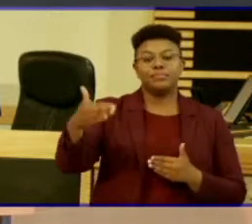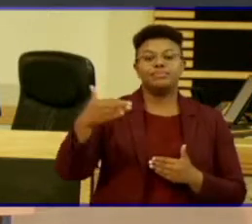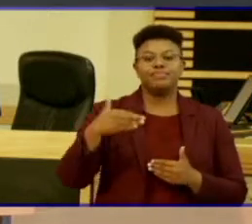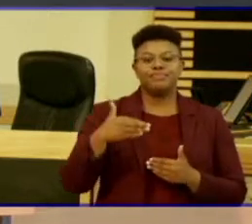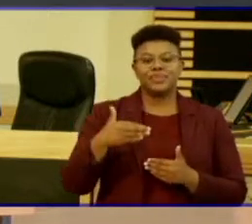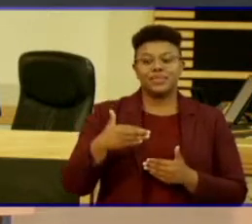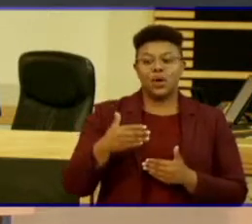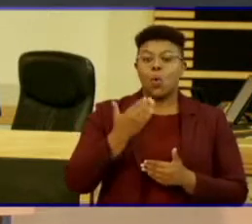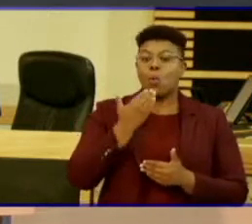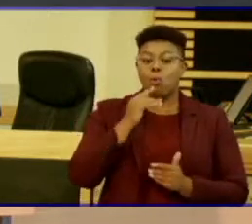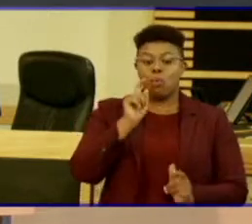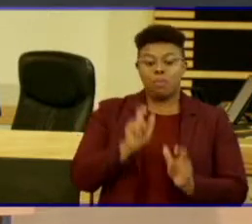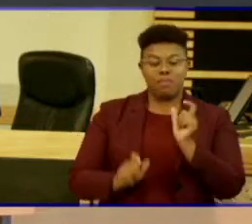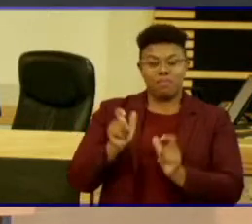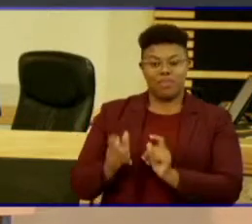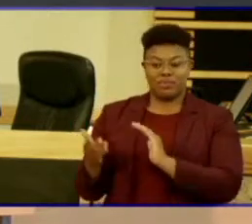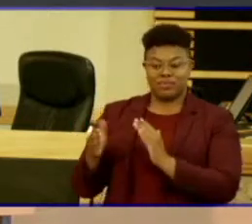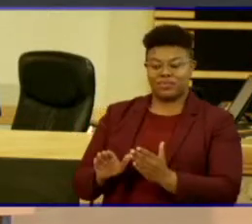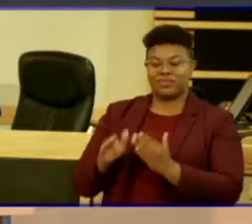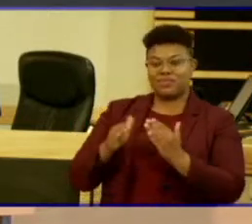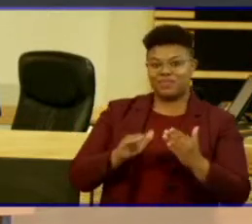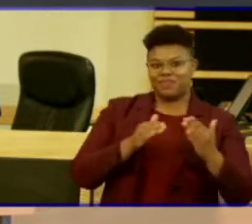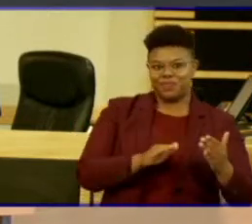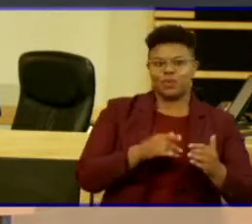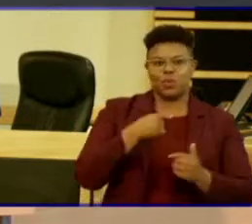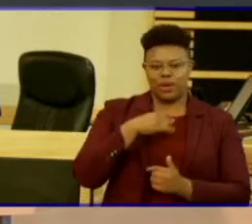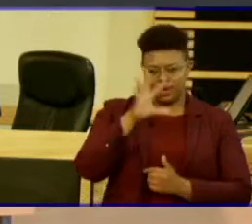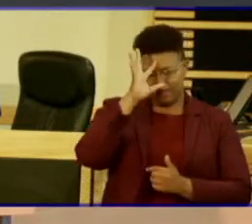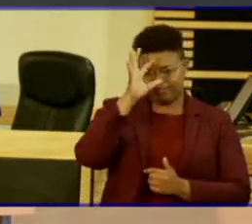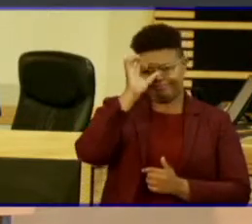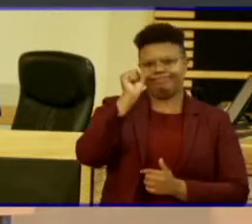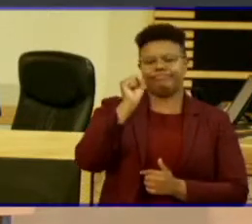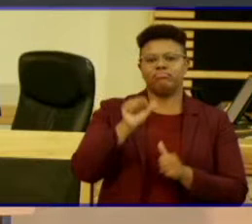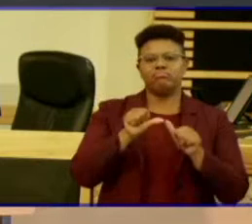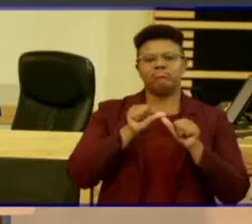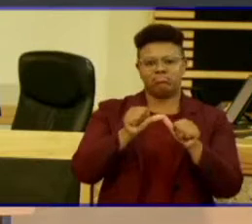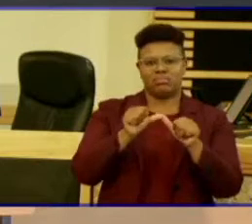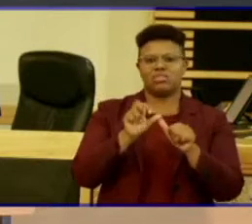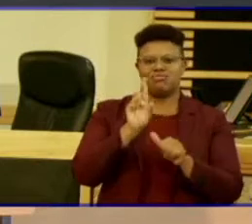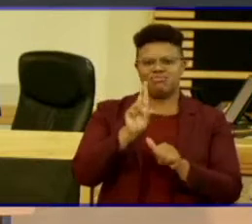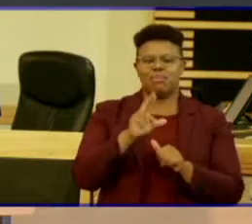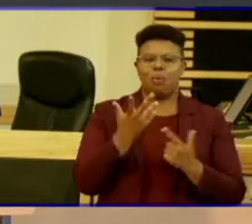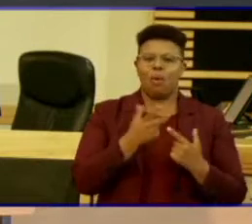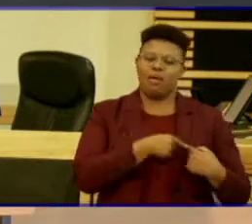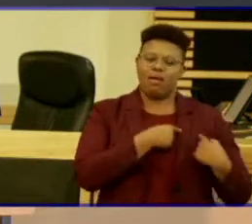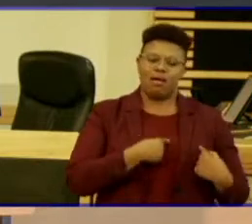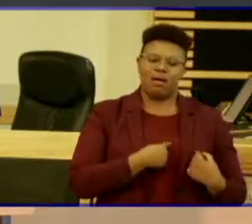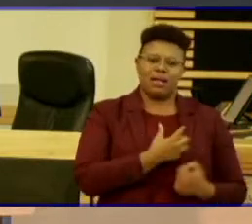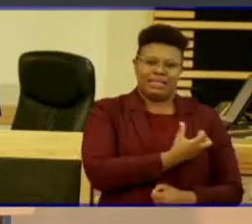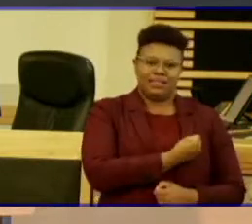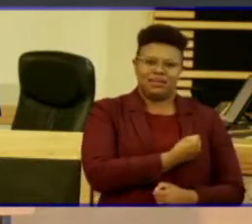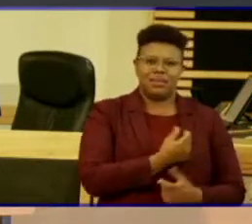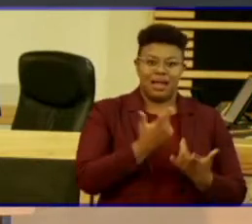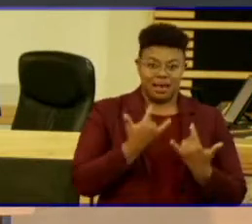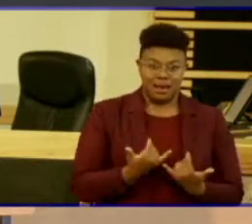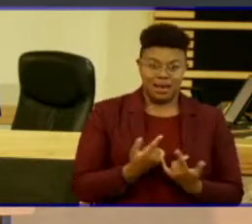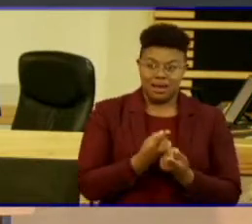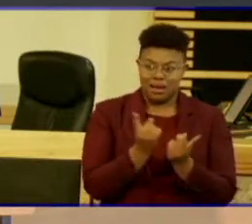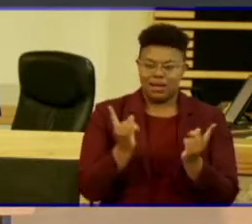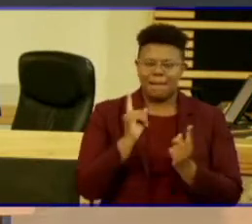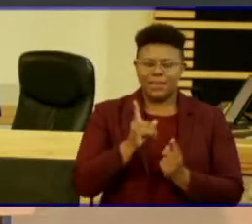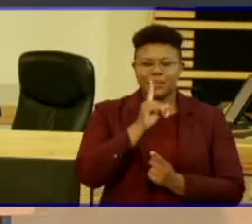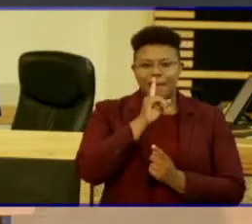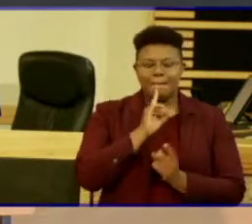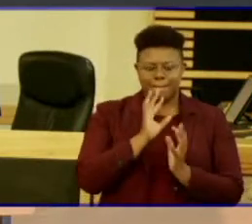our fellow citizens who succumbed to COVID-19 in our hearts. Let us now observe a